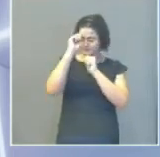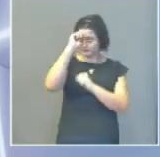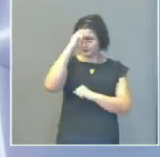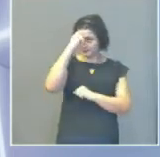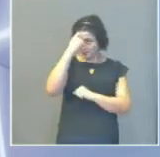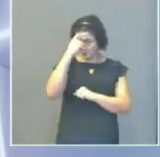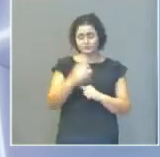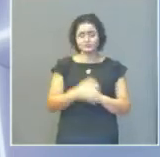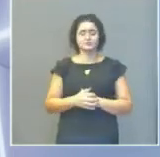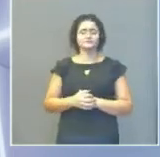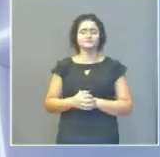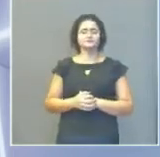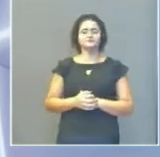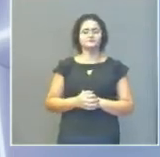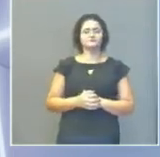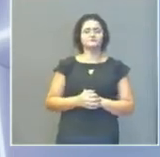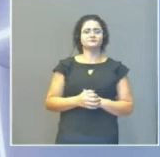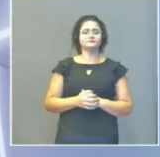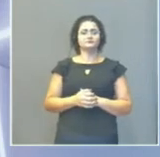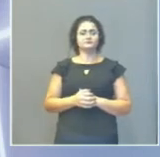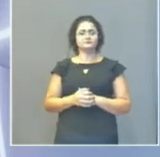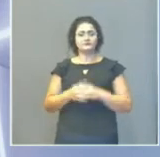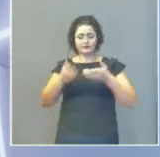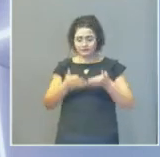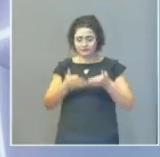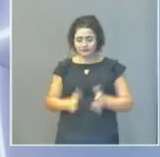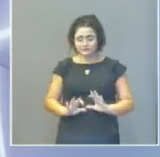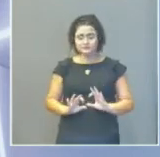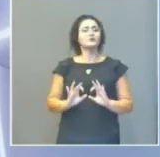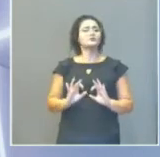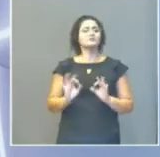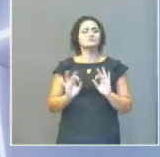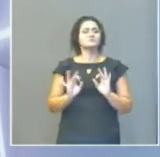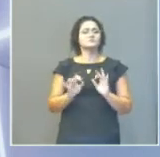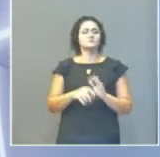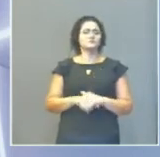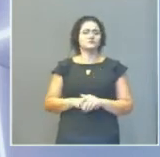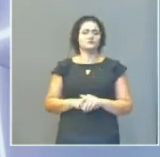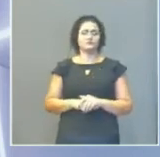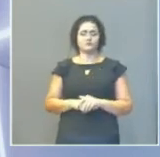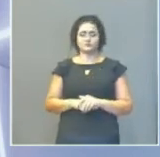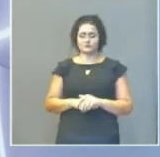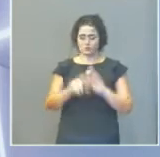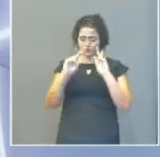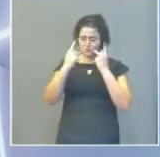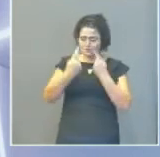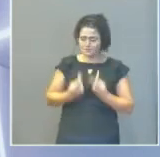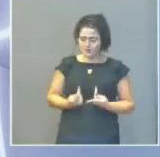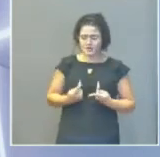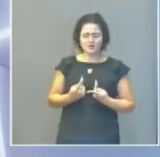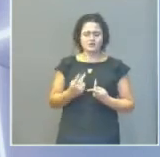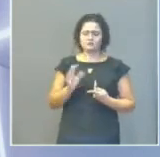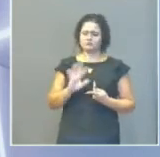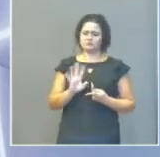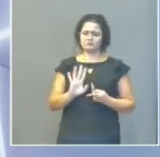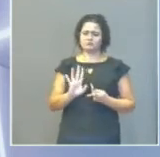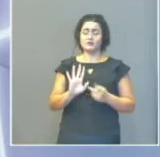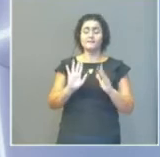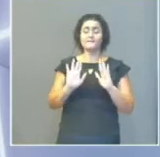another body was born. Not a human body this time, a more than human